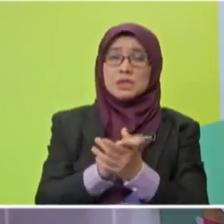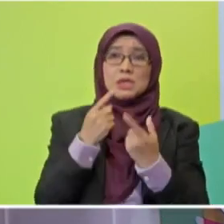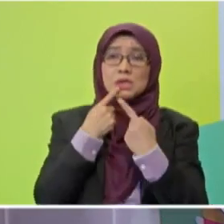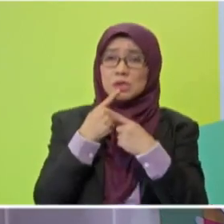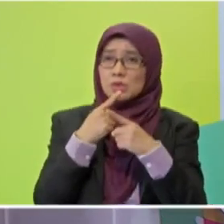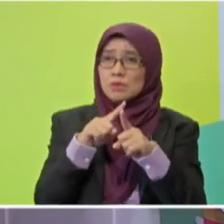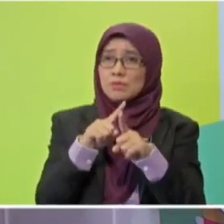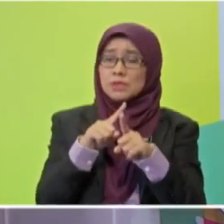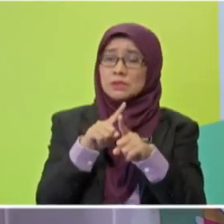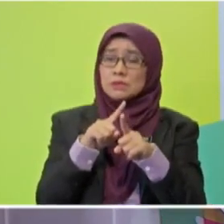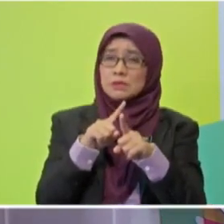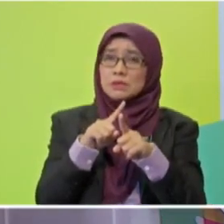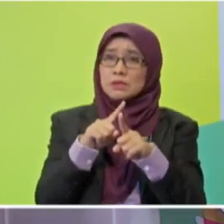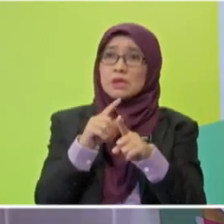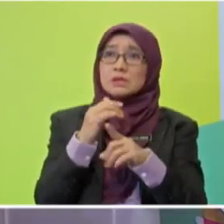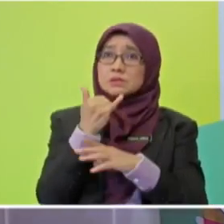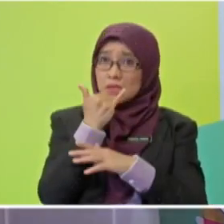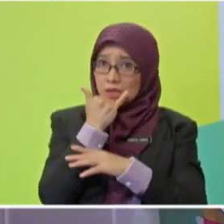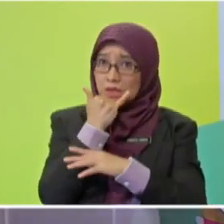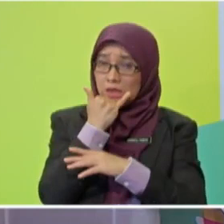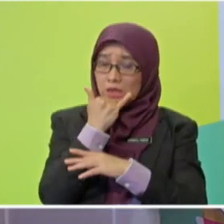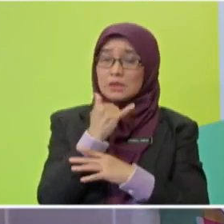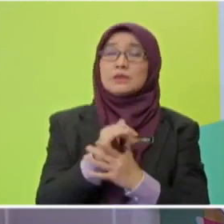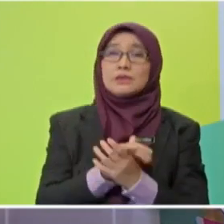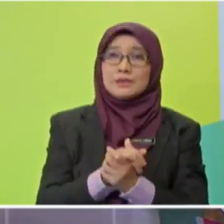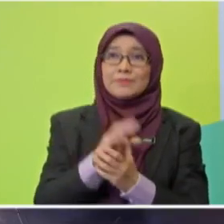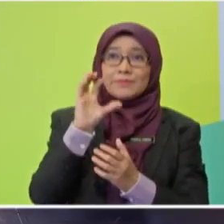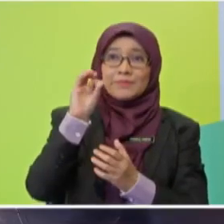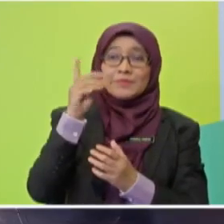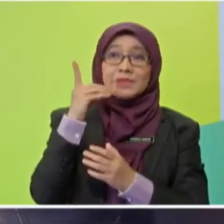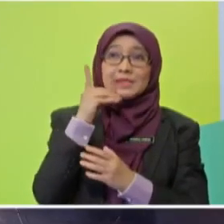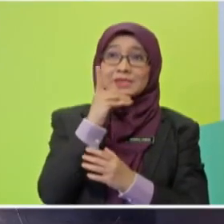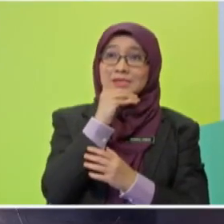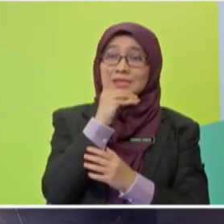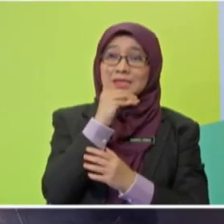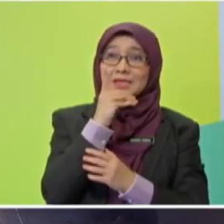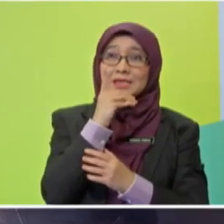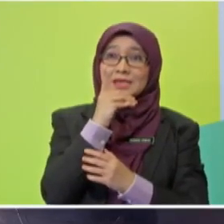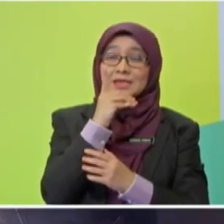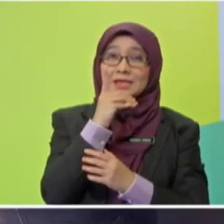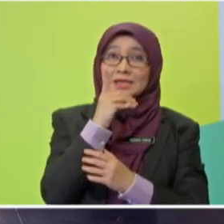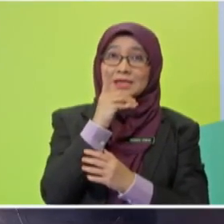won't be allocated for you if you didn't put the unit. Okay, Desiga, repeat your answer, dear.